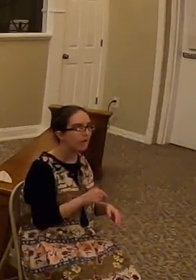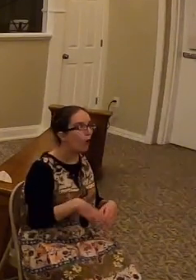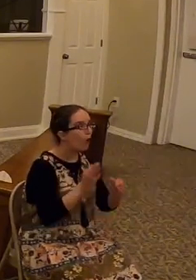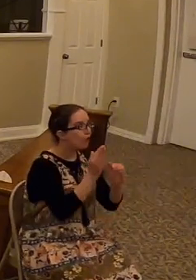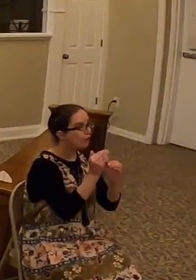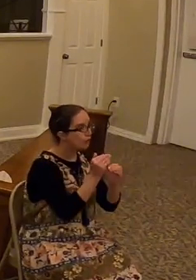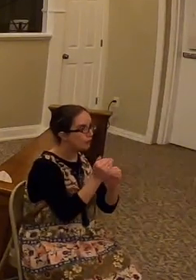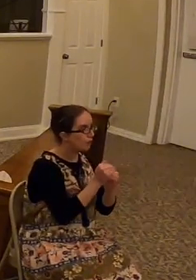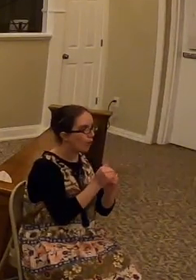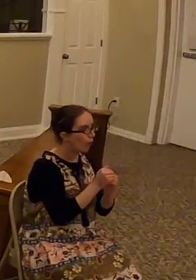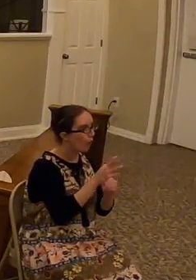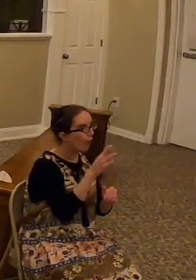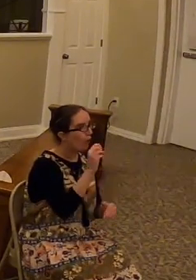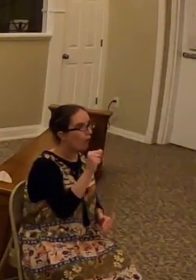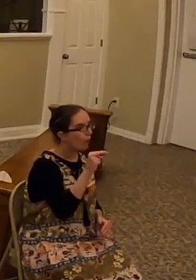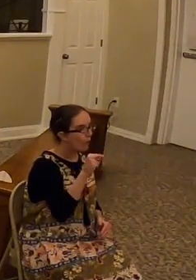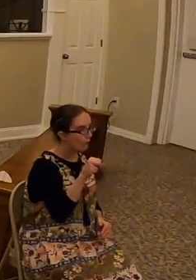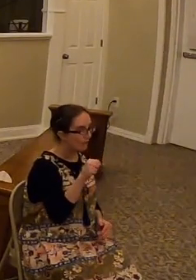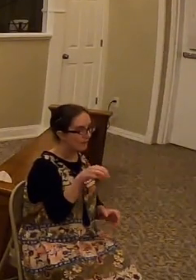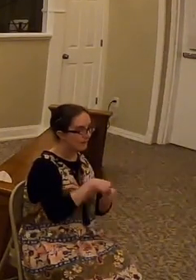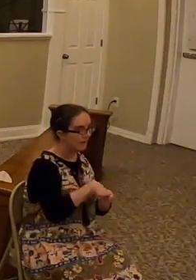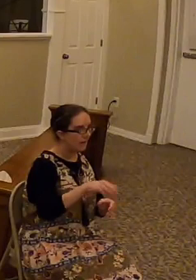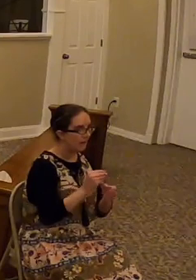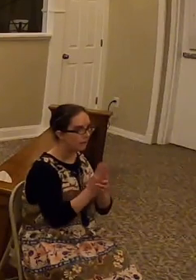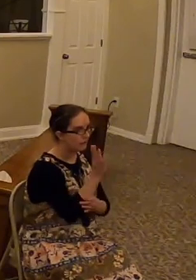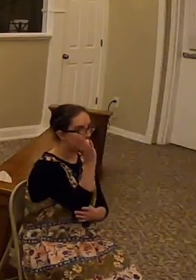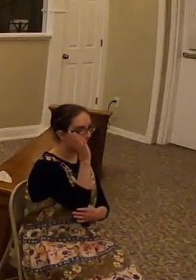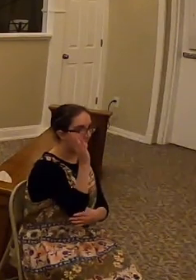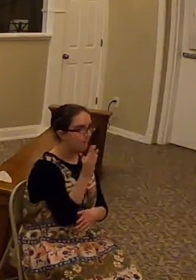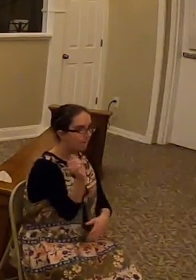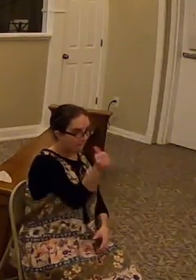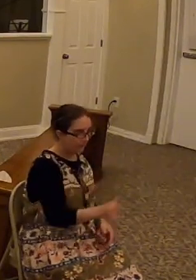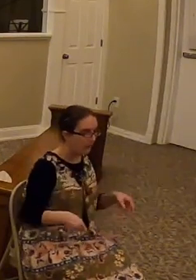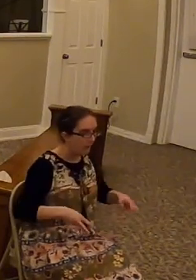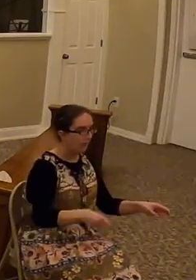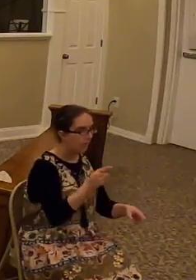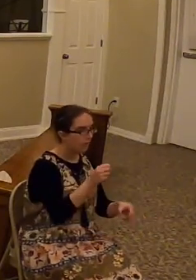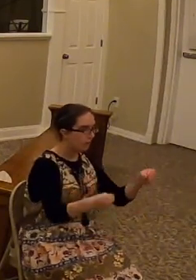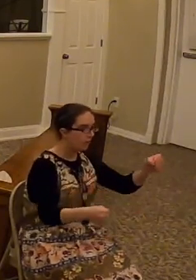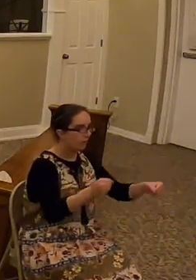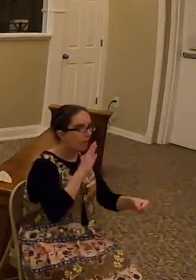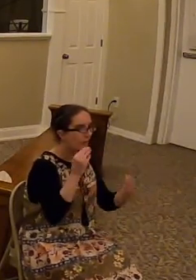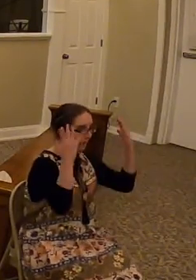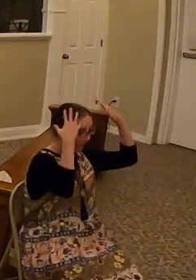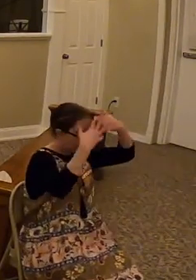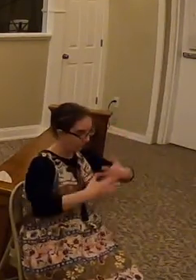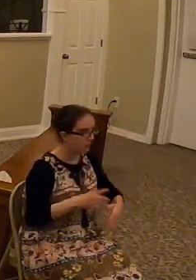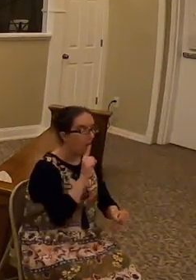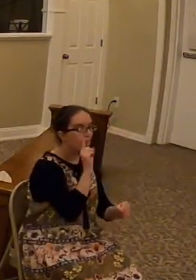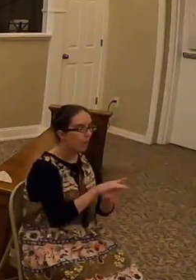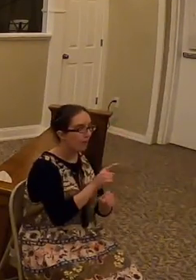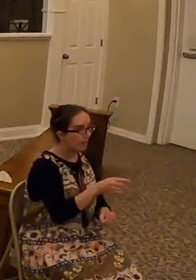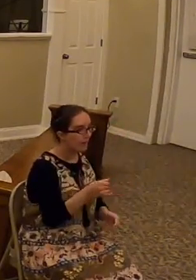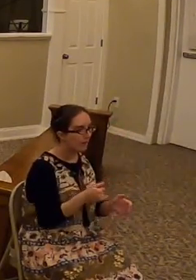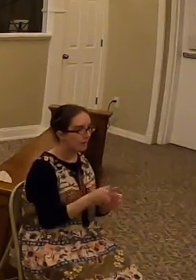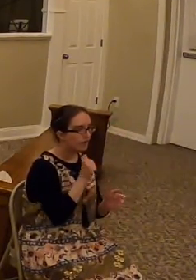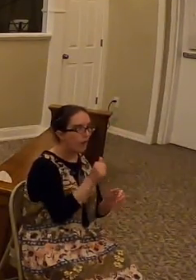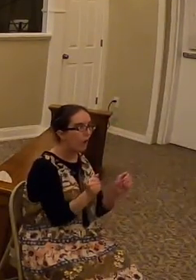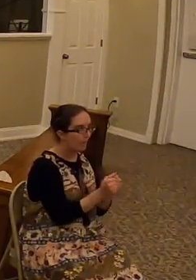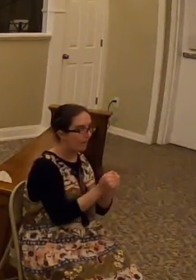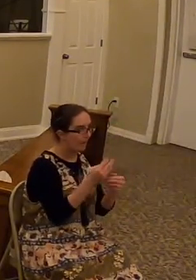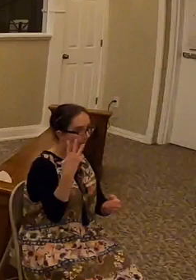some small rodents in the tree. Amen. But anyway, your car will be covered. I promise you, and it ain't with